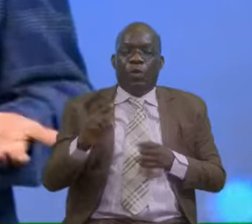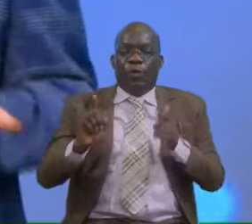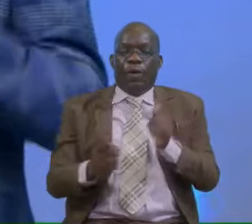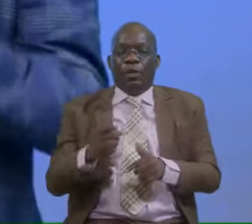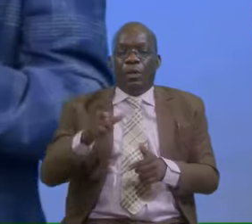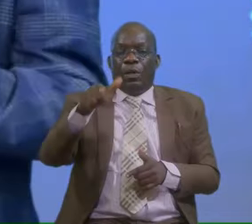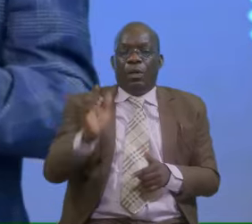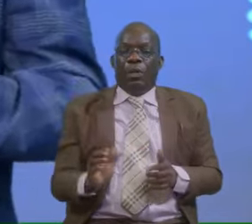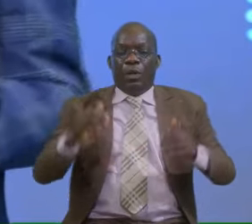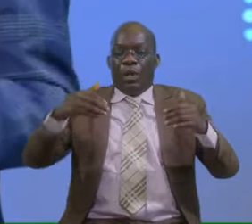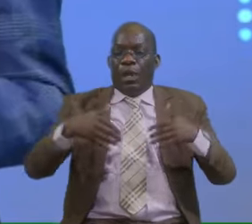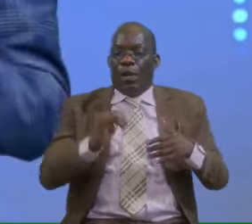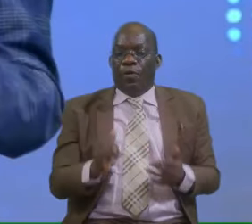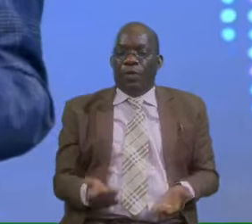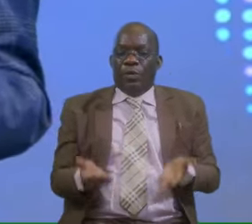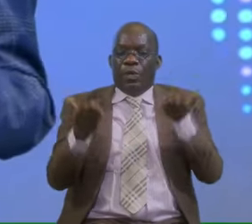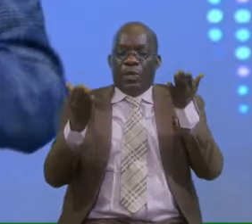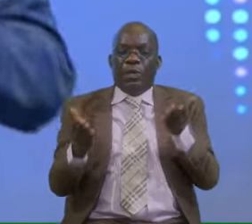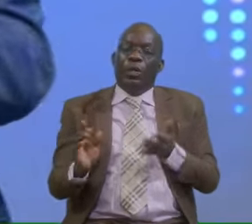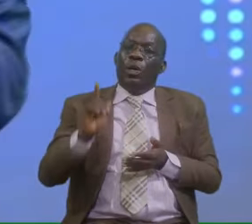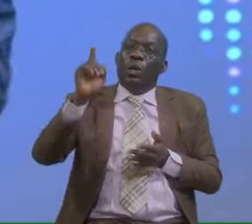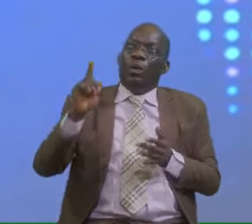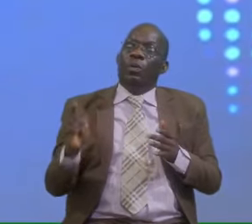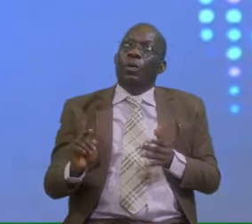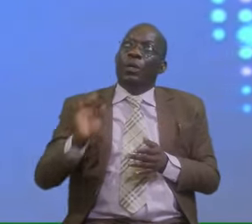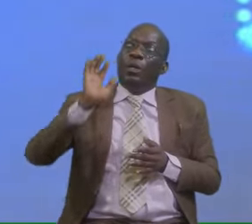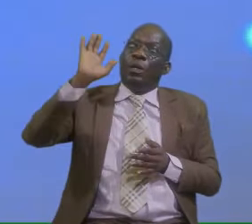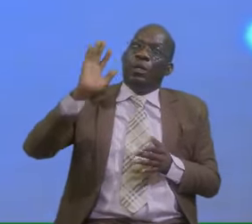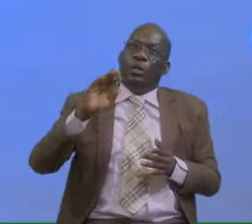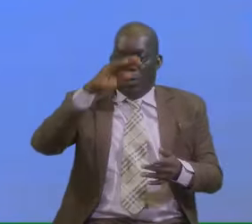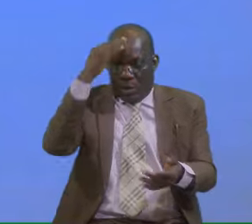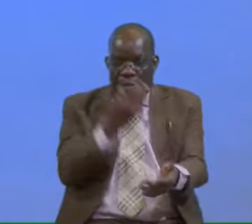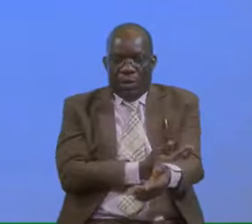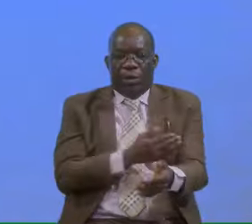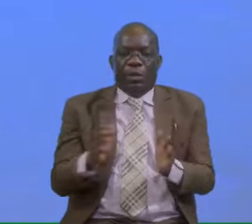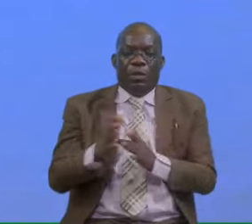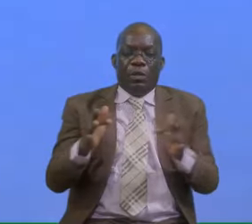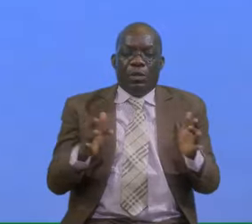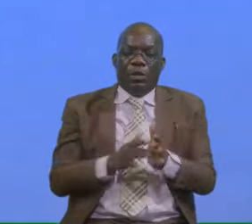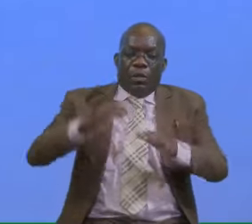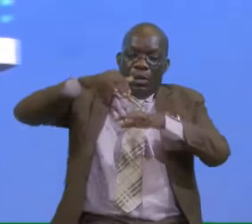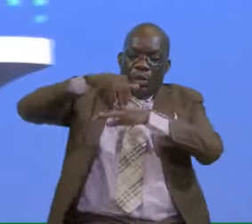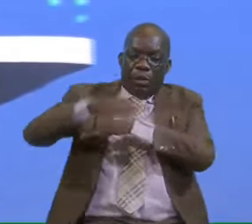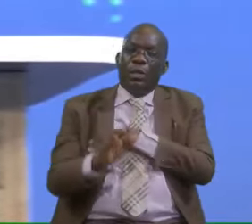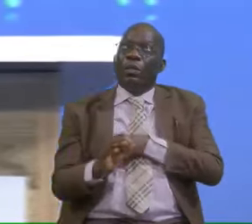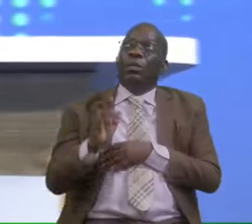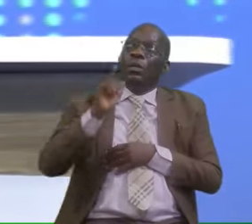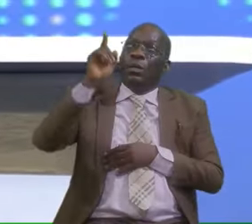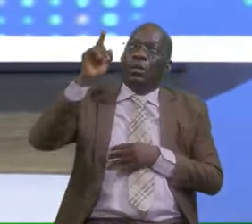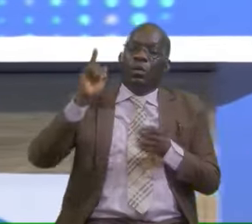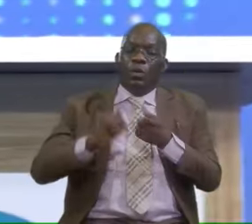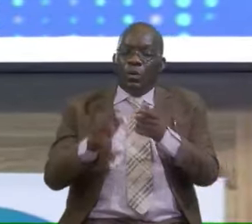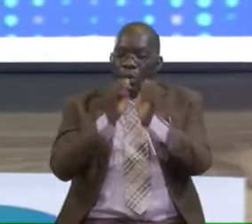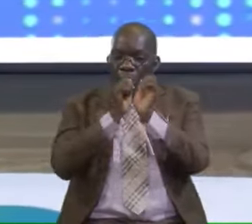having raised up his son Jesus, sent him to bless